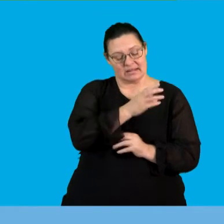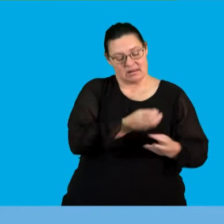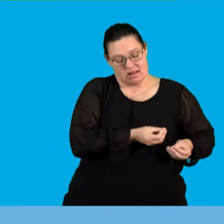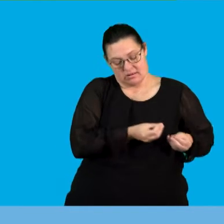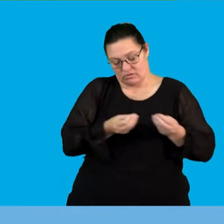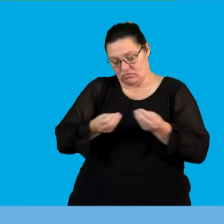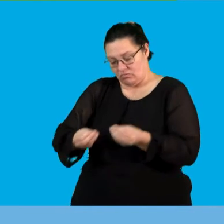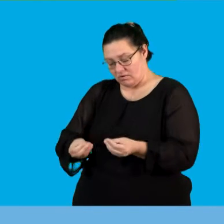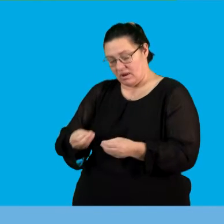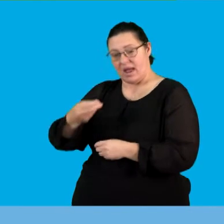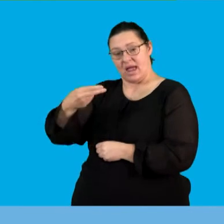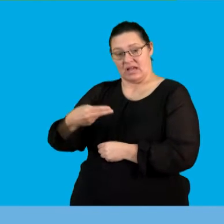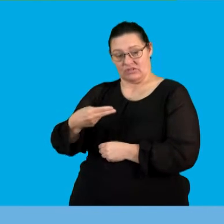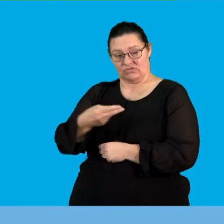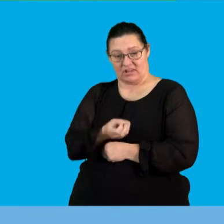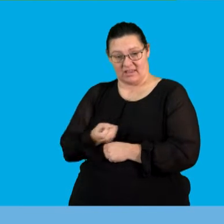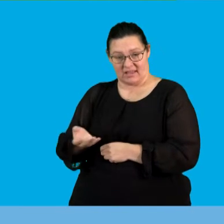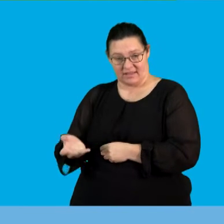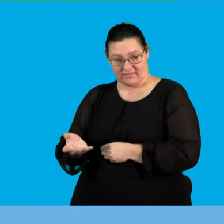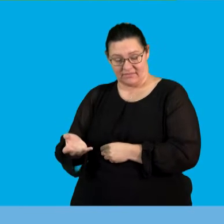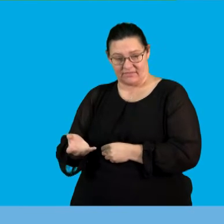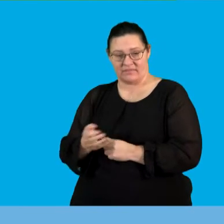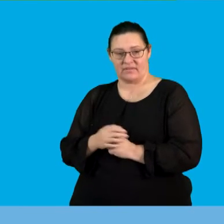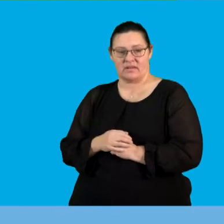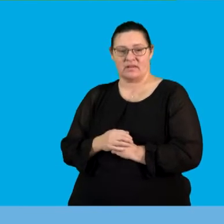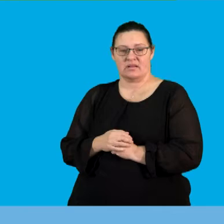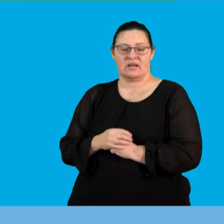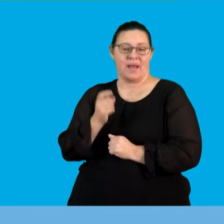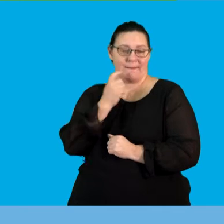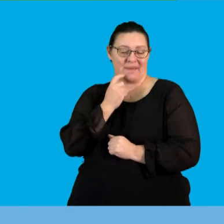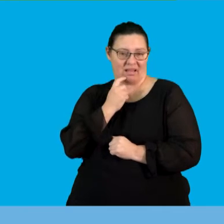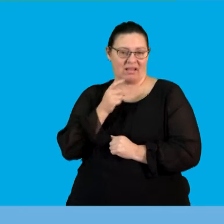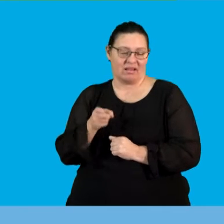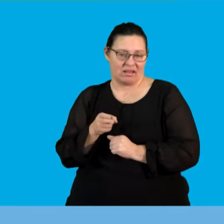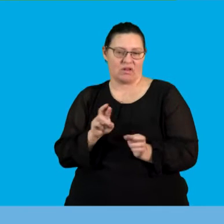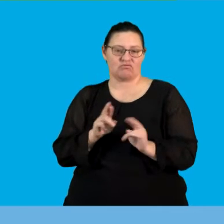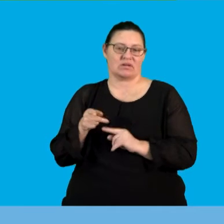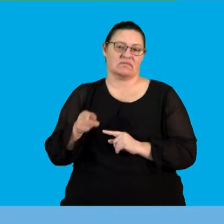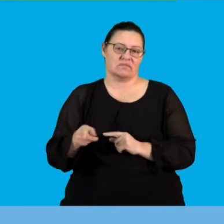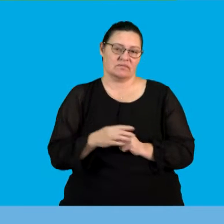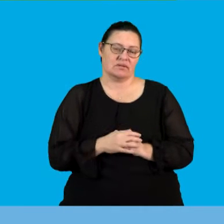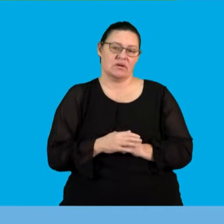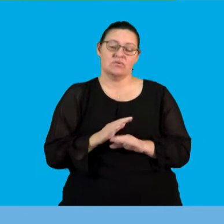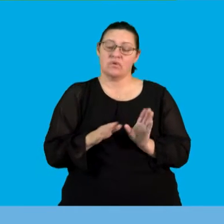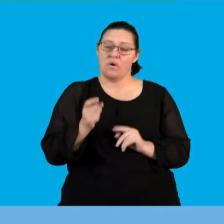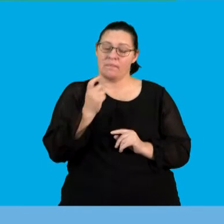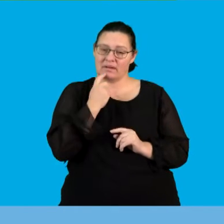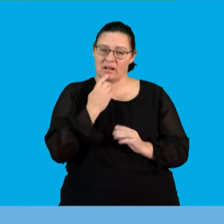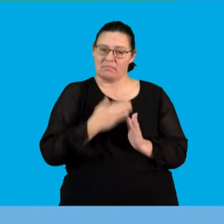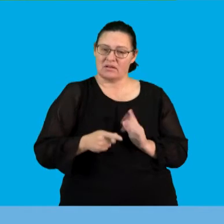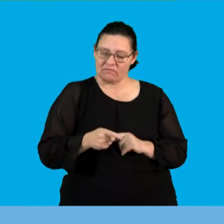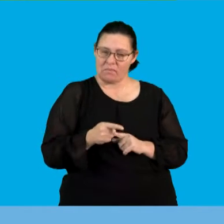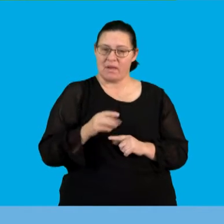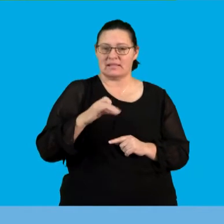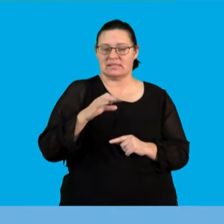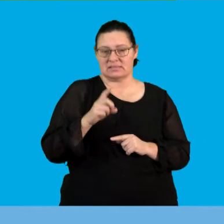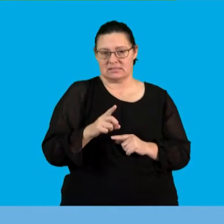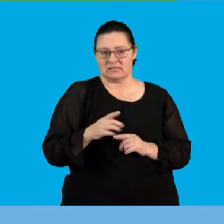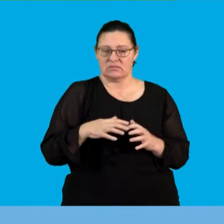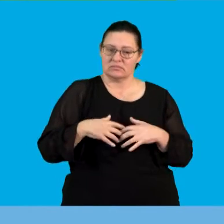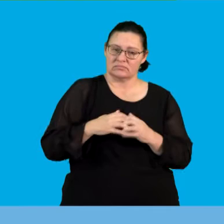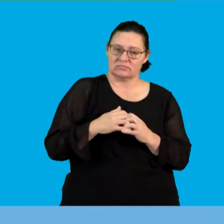its hydrogen, and then the metal part is going to be now reacting with that non-metal part from an acid